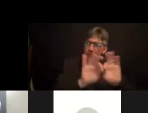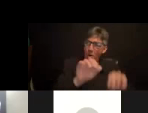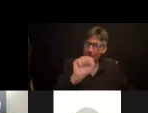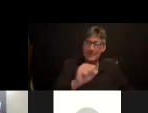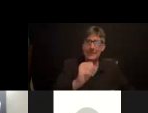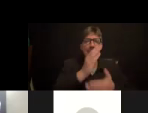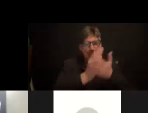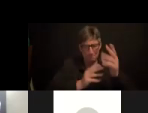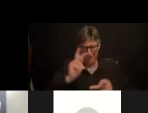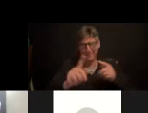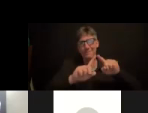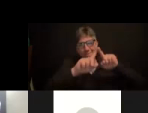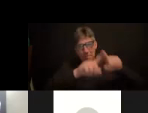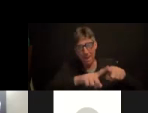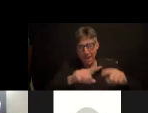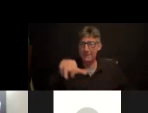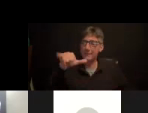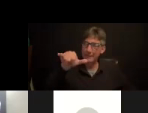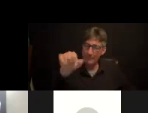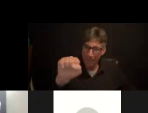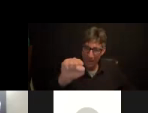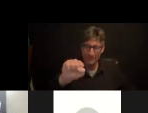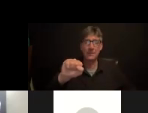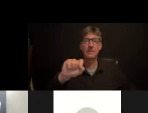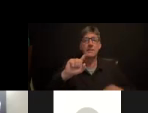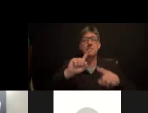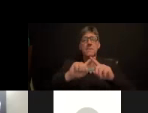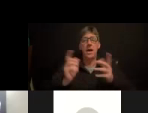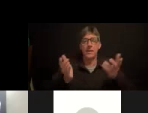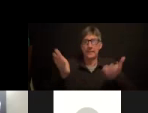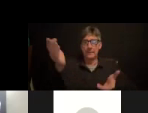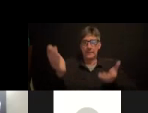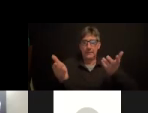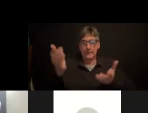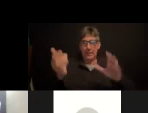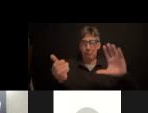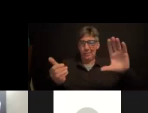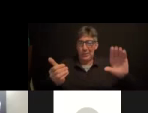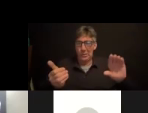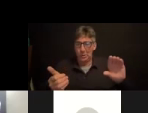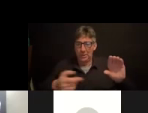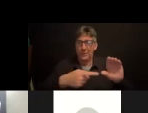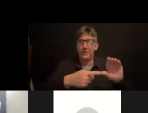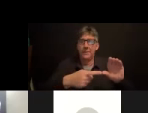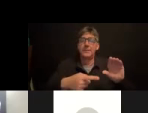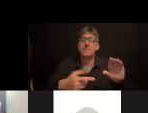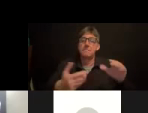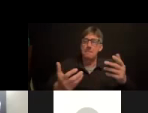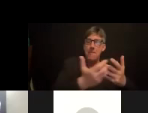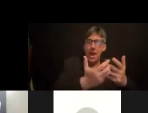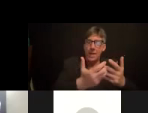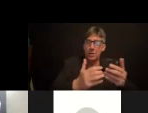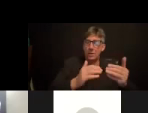depend on them, but that we were okay with potentially reducing the frequency to better match ridership